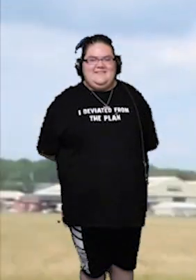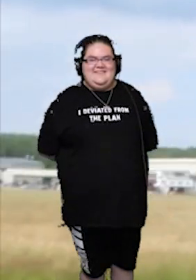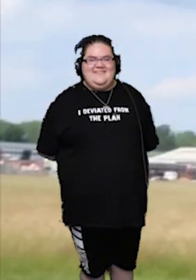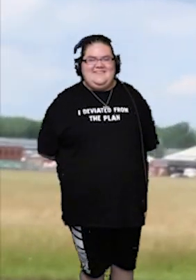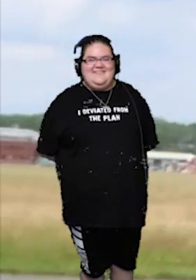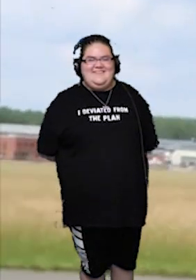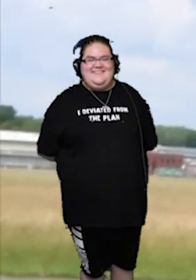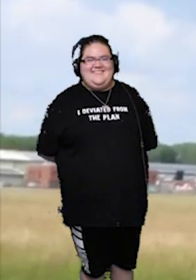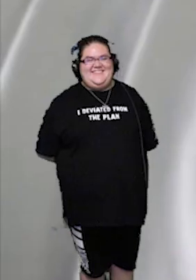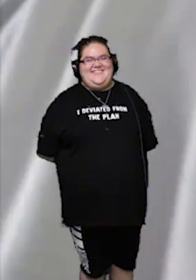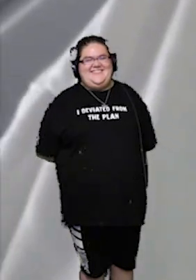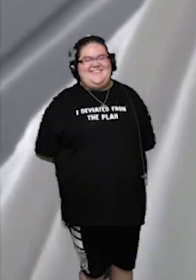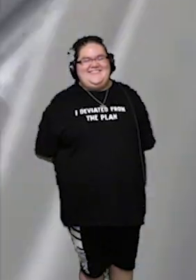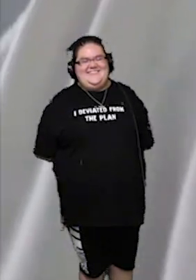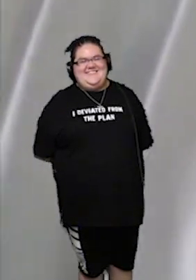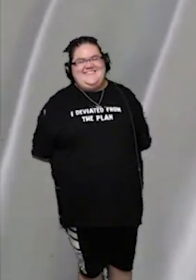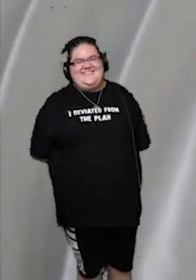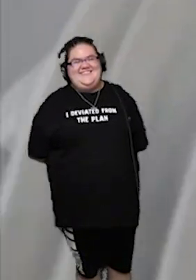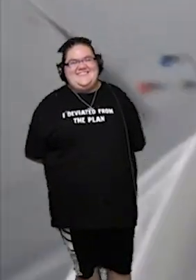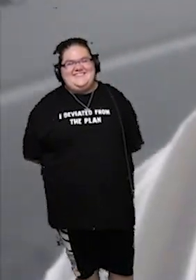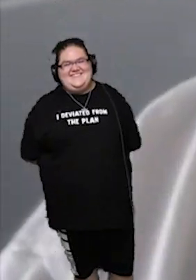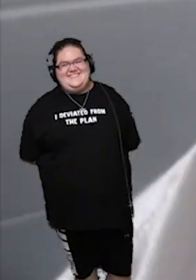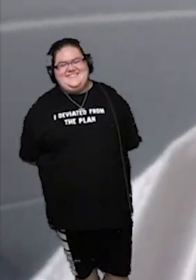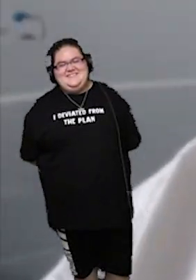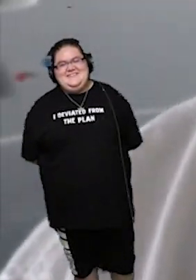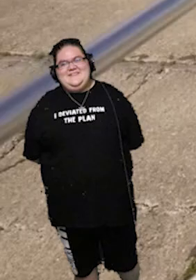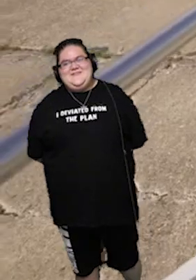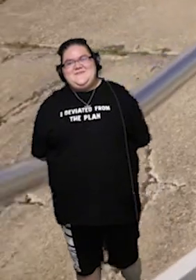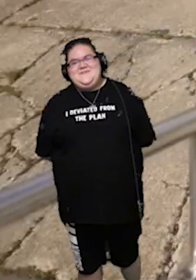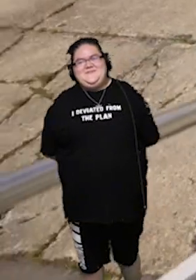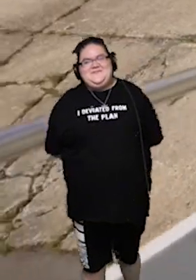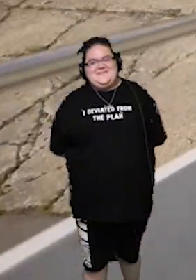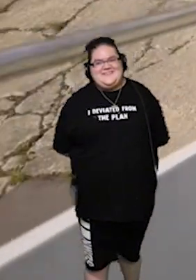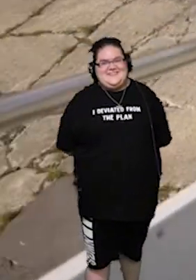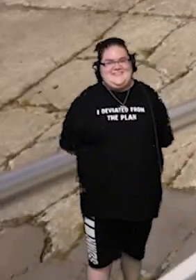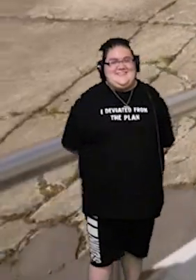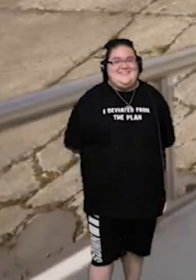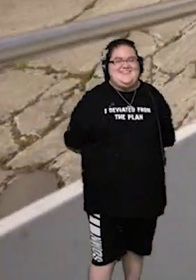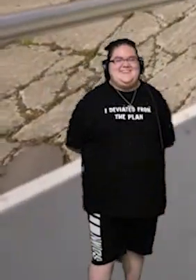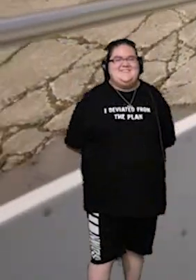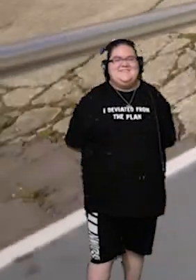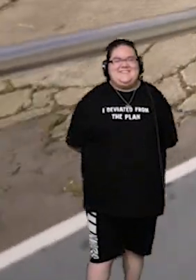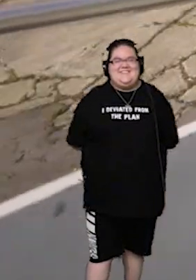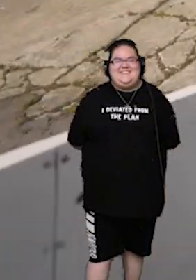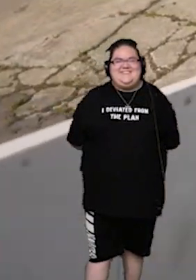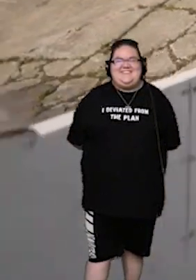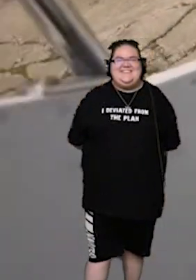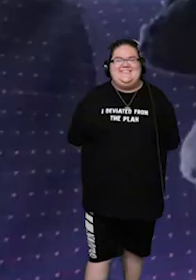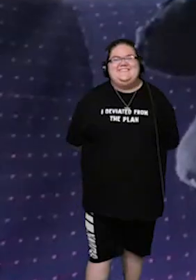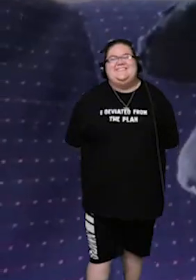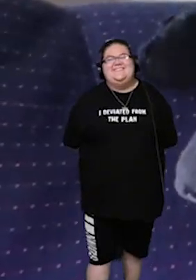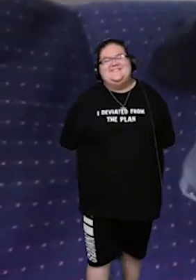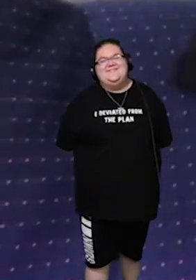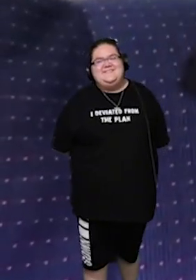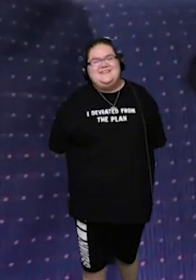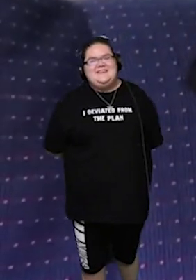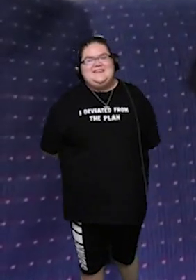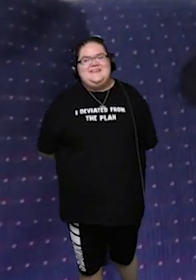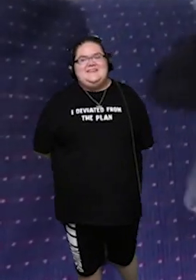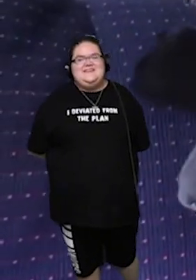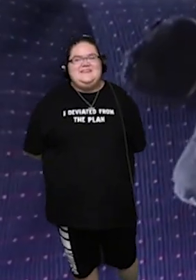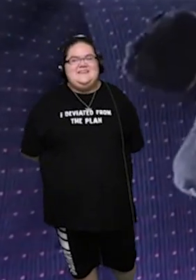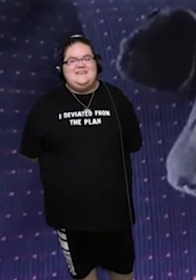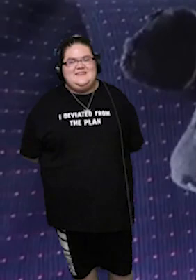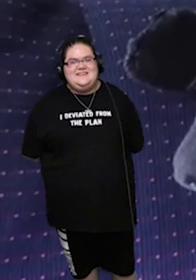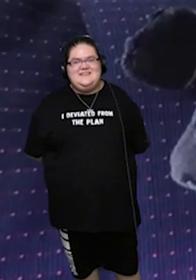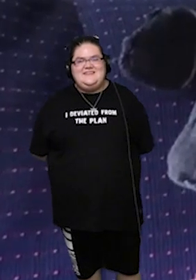ready, Sidemen! I've got nowhere to hide. I've got nowhere to hide. Damn! Damn! Wow, Sidemen, I